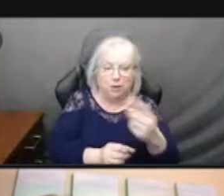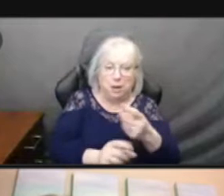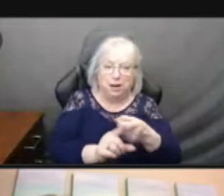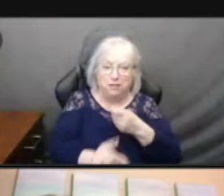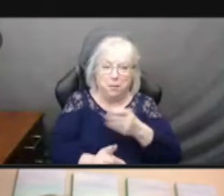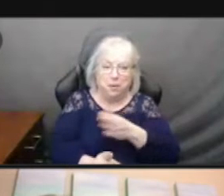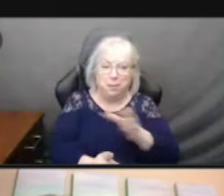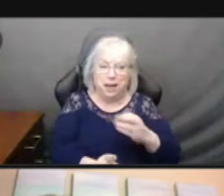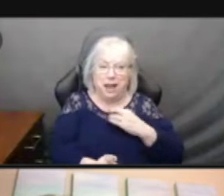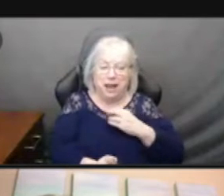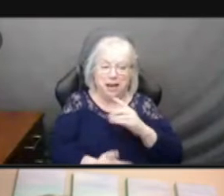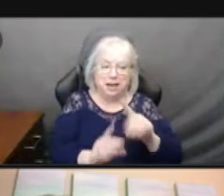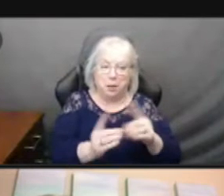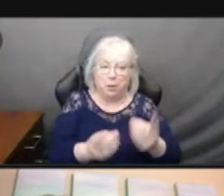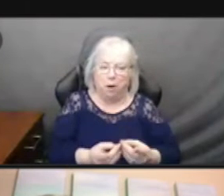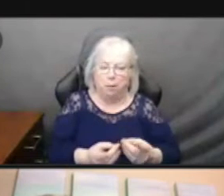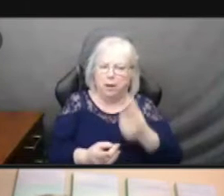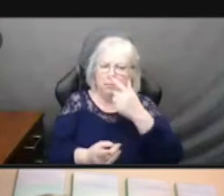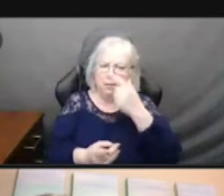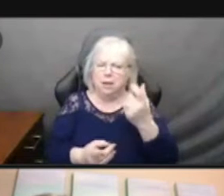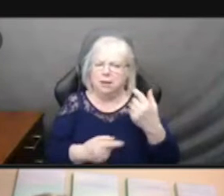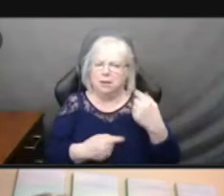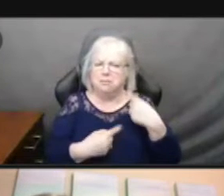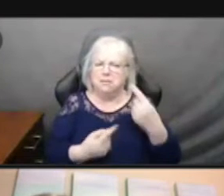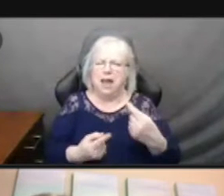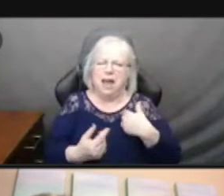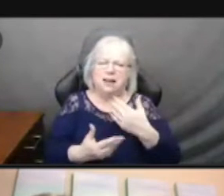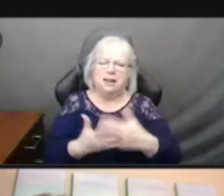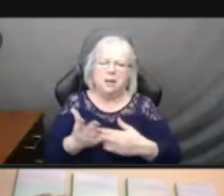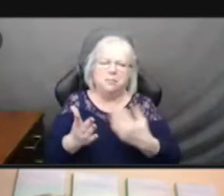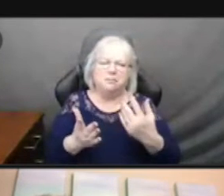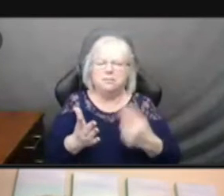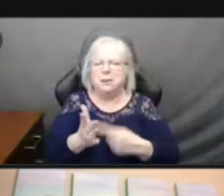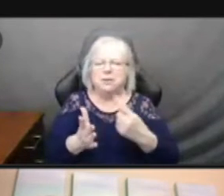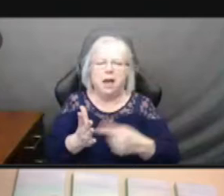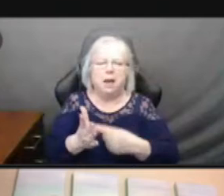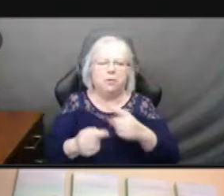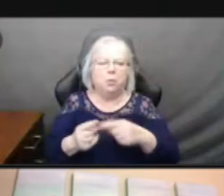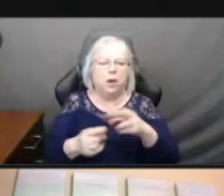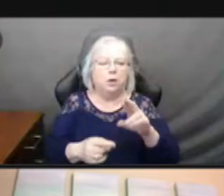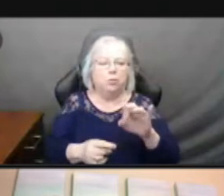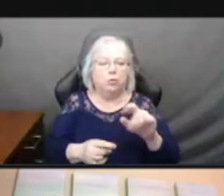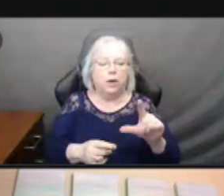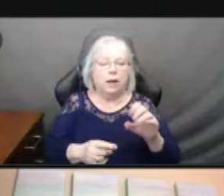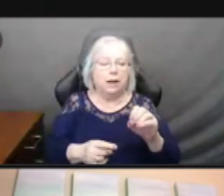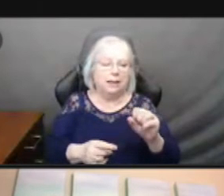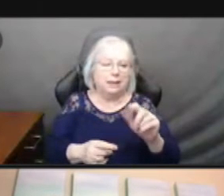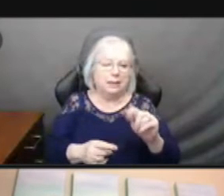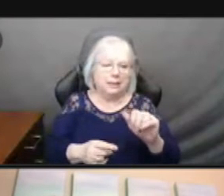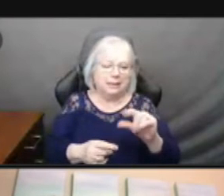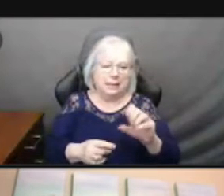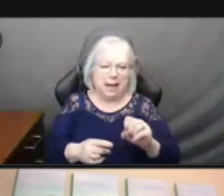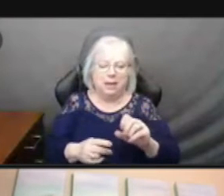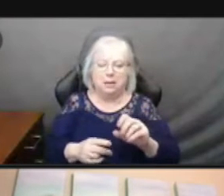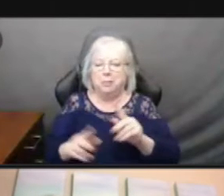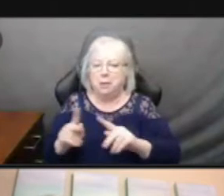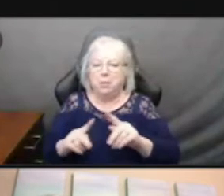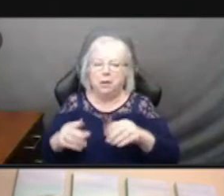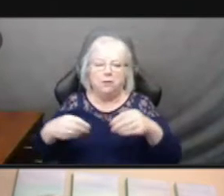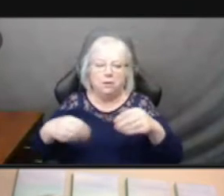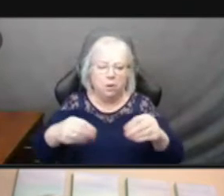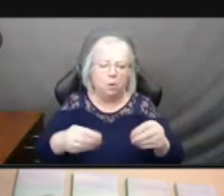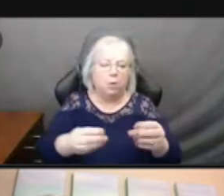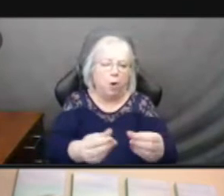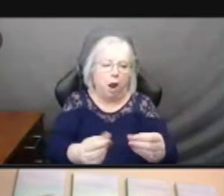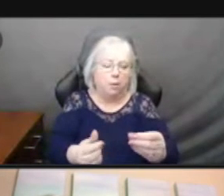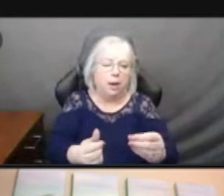because there have been some times when some real estate people have sold property to an individual, and then